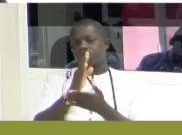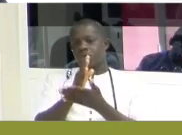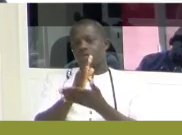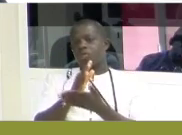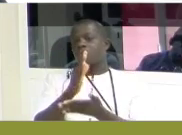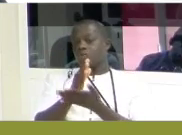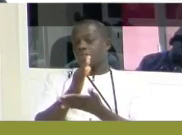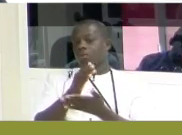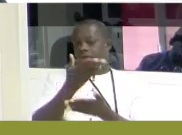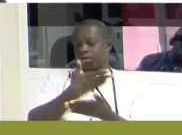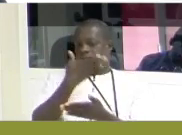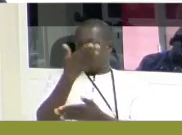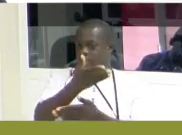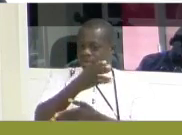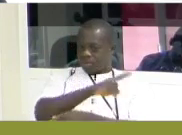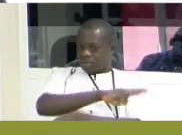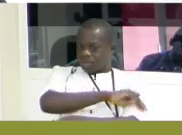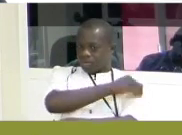admitted.